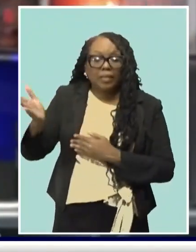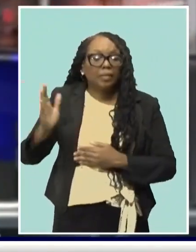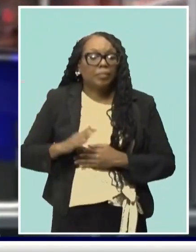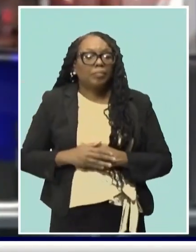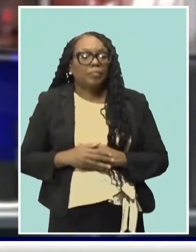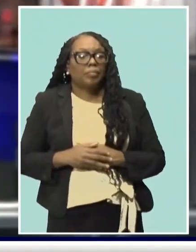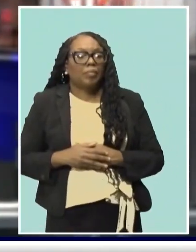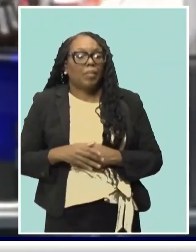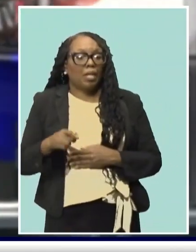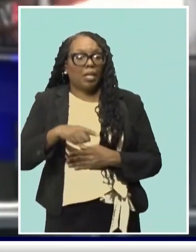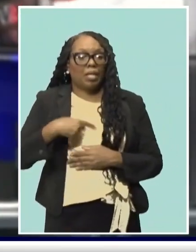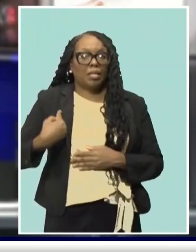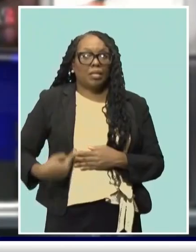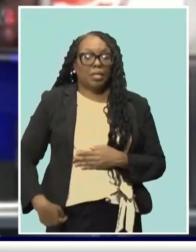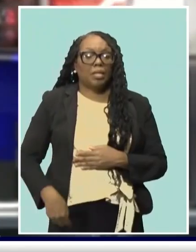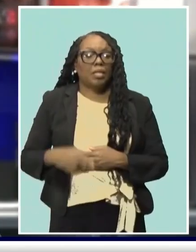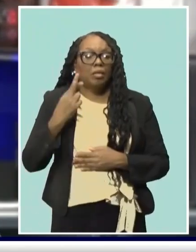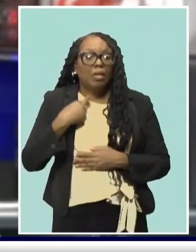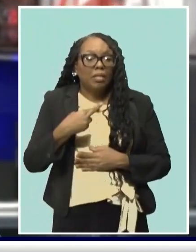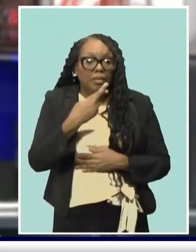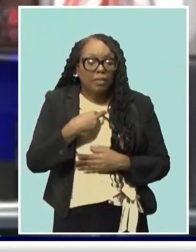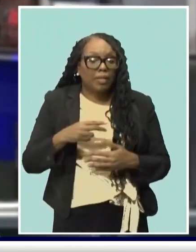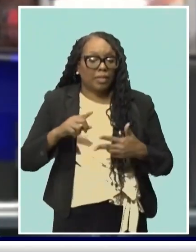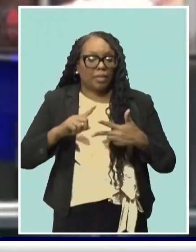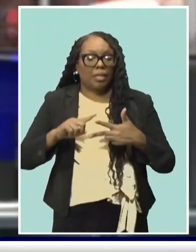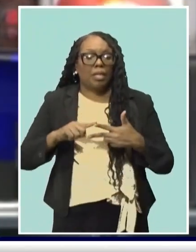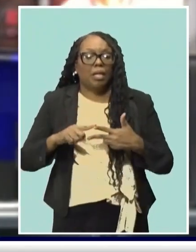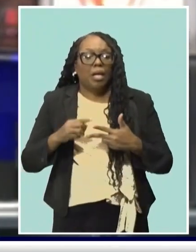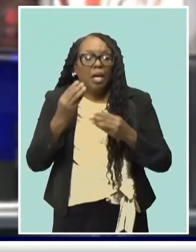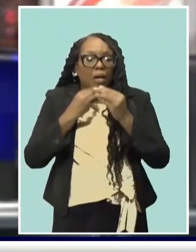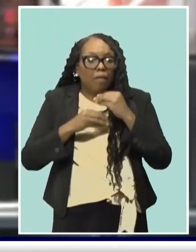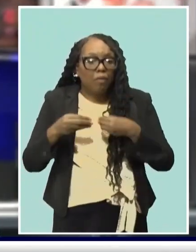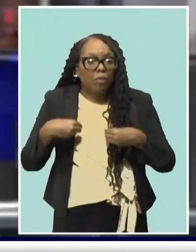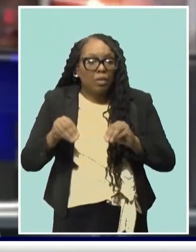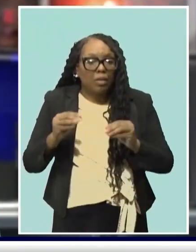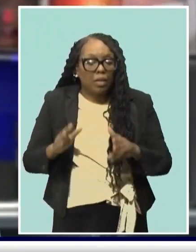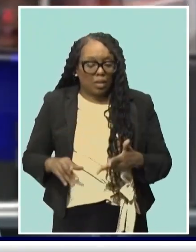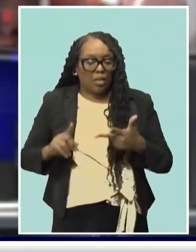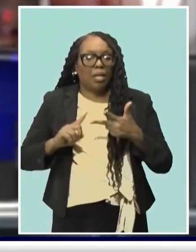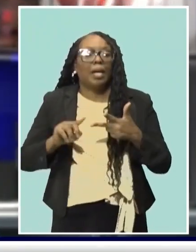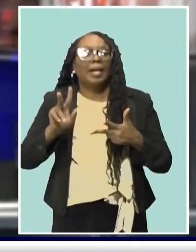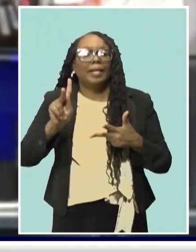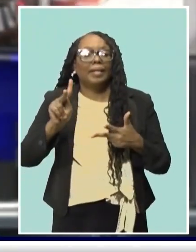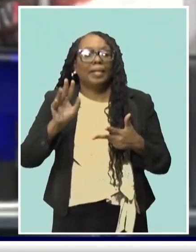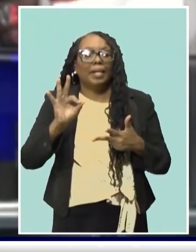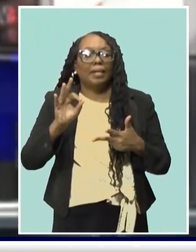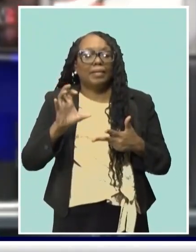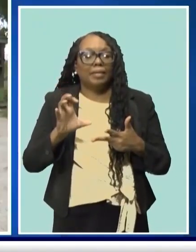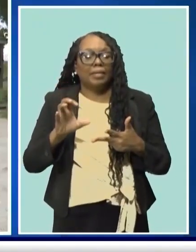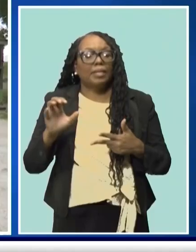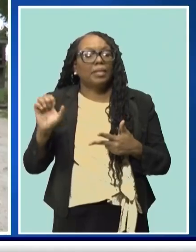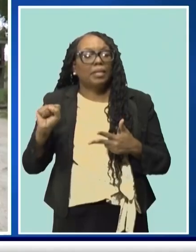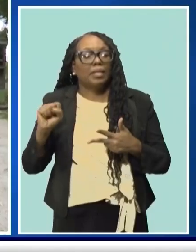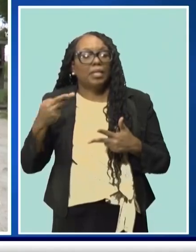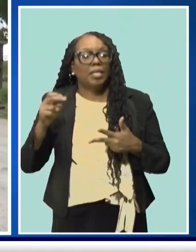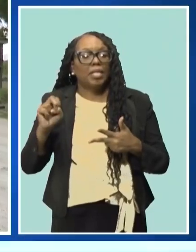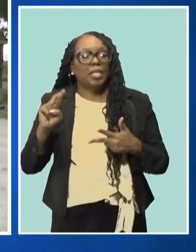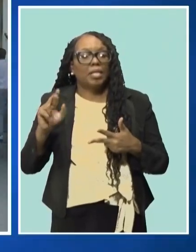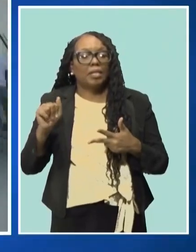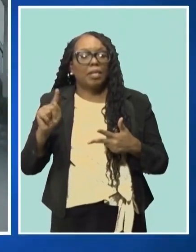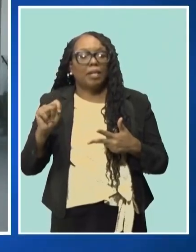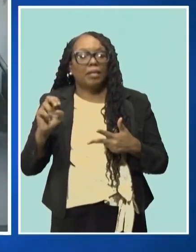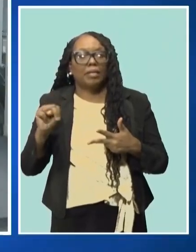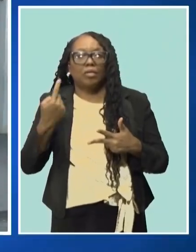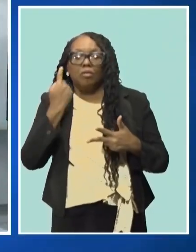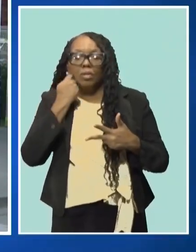a Chinese restaurant, a small food vendor, and the KFC outlet at Sheraton are the most recent victims of the recent